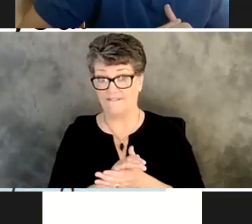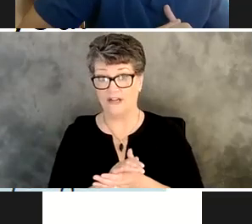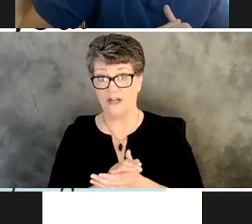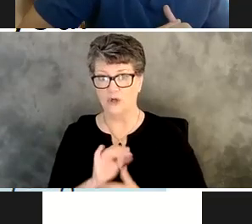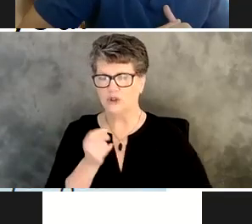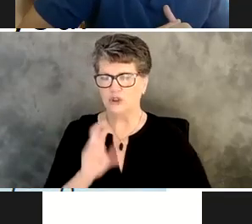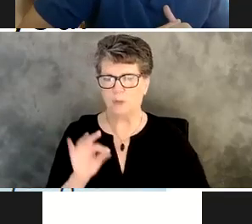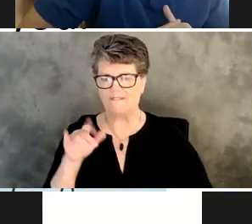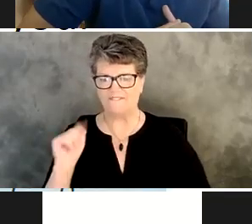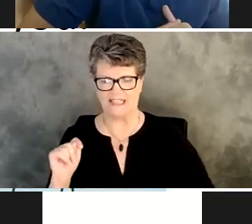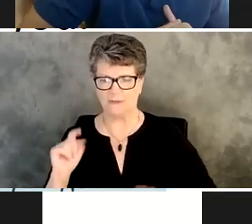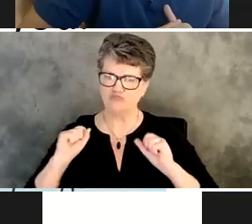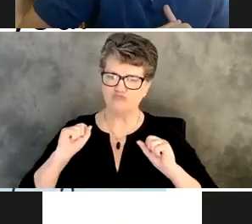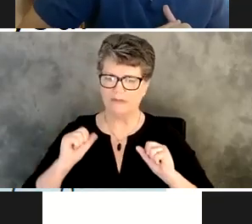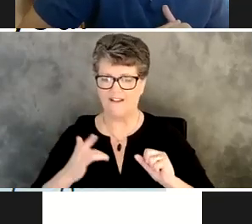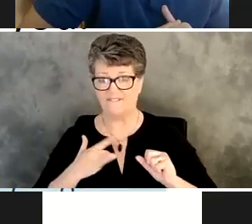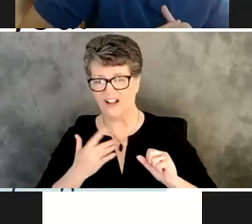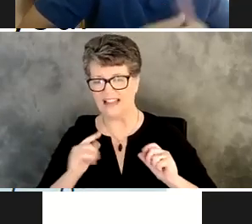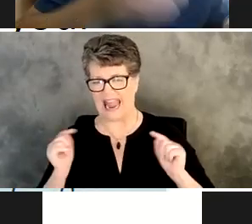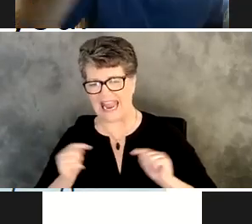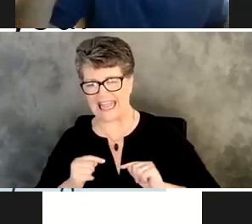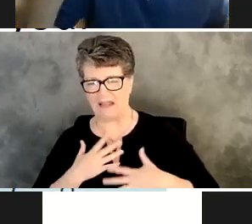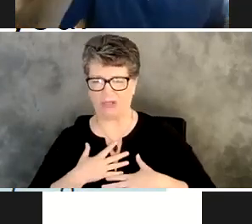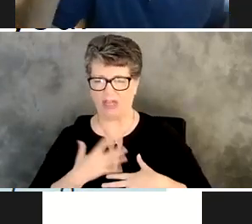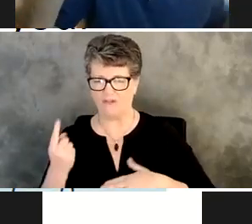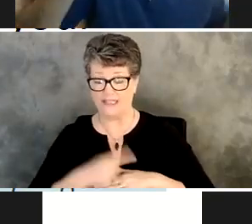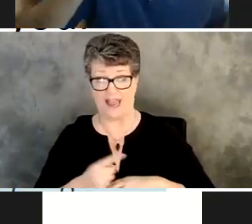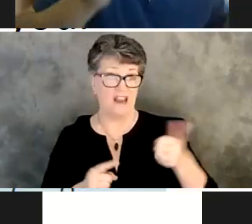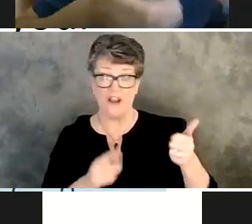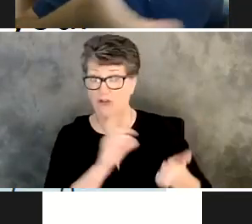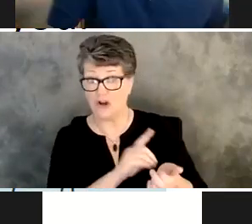fit, who felt pretty achy for about a day. I know another